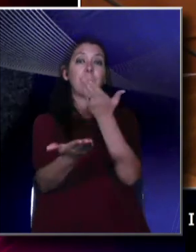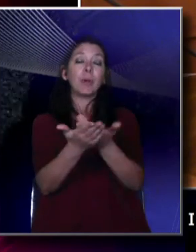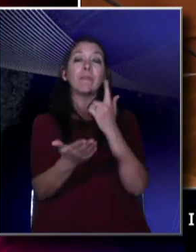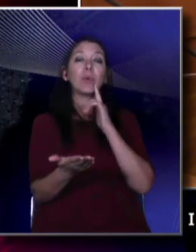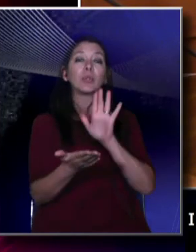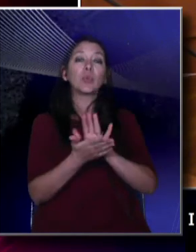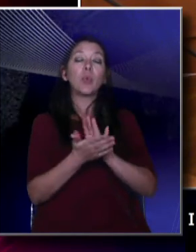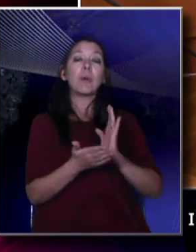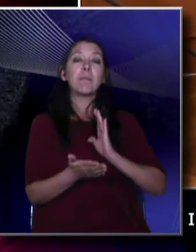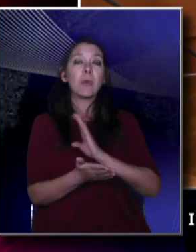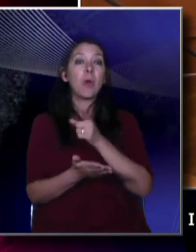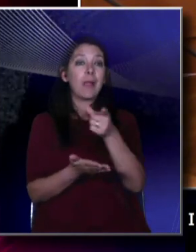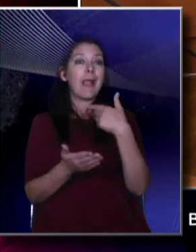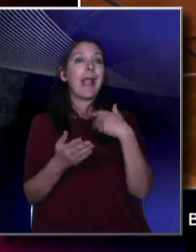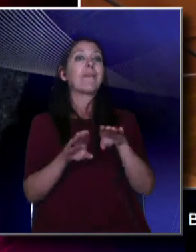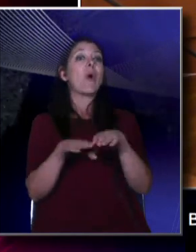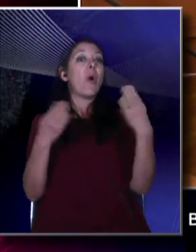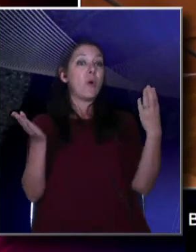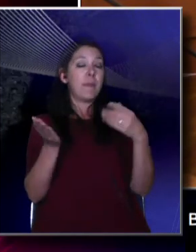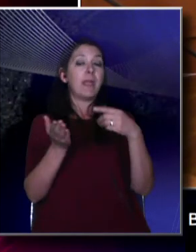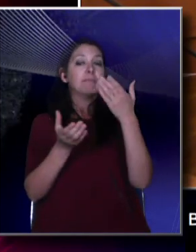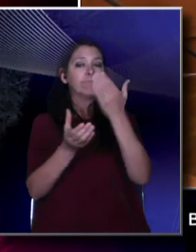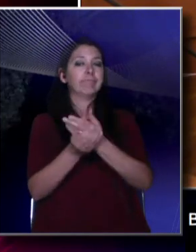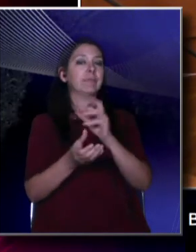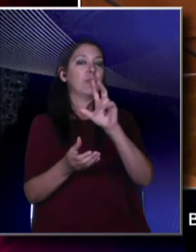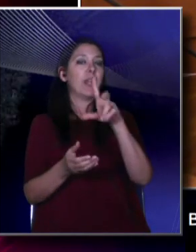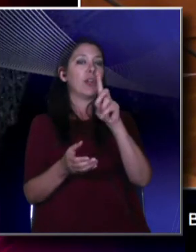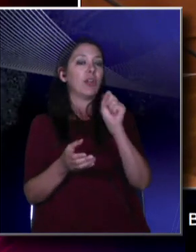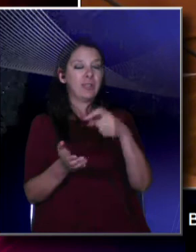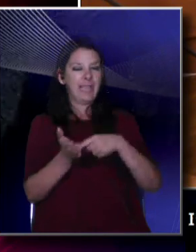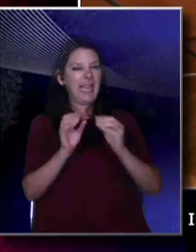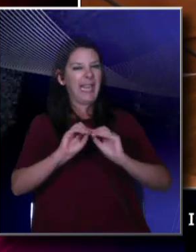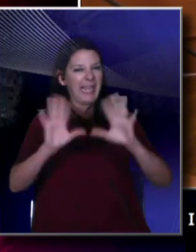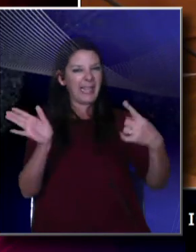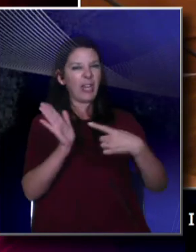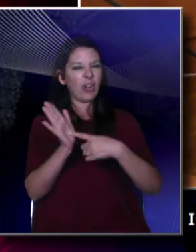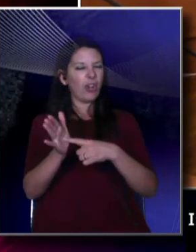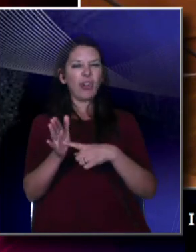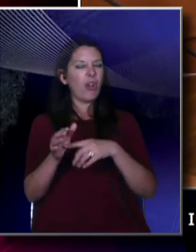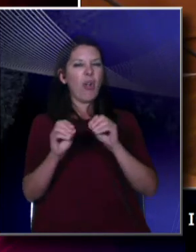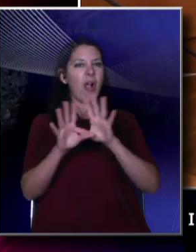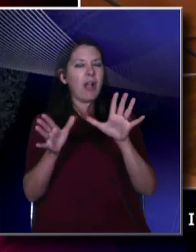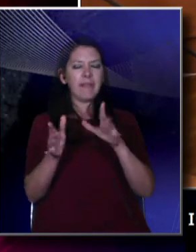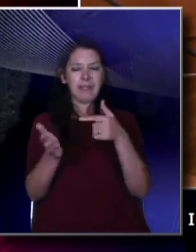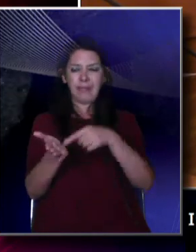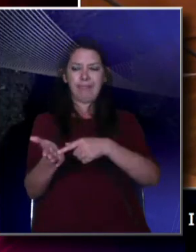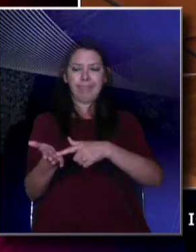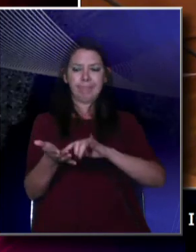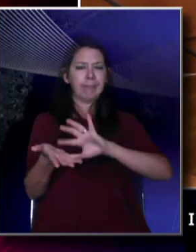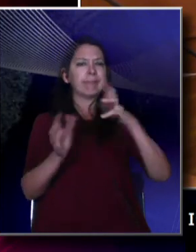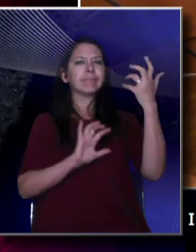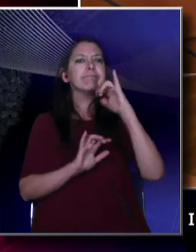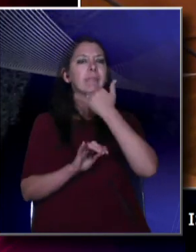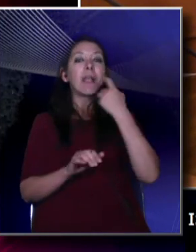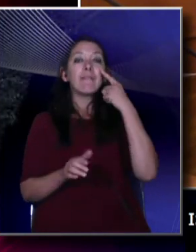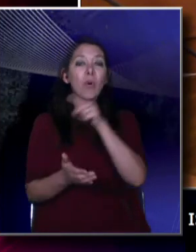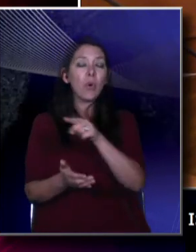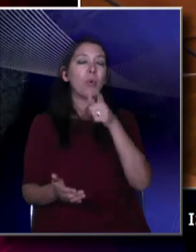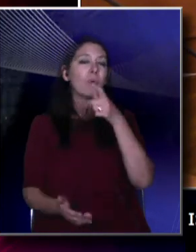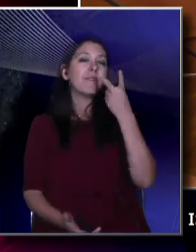as a result of their open records request to indicate that there is a clear discrepancy statewide in what is available for visually impaired